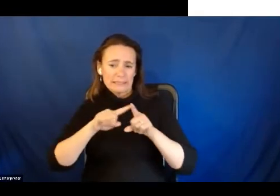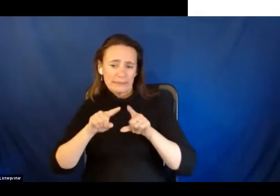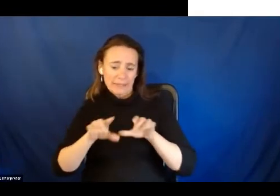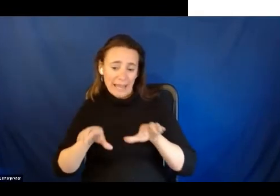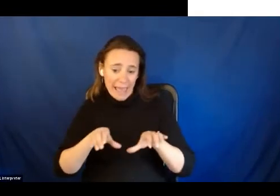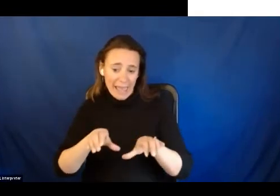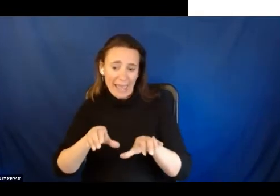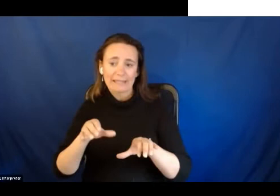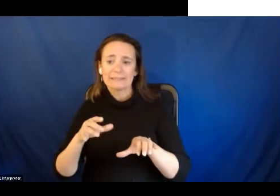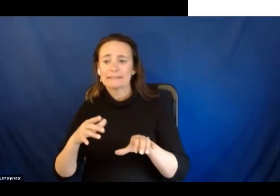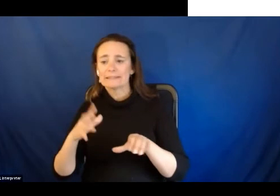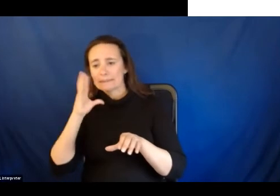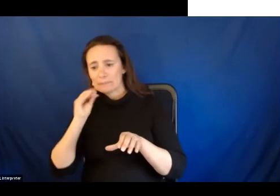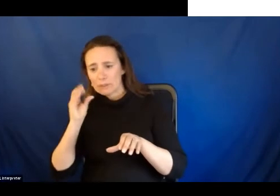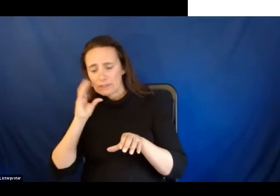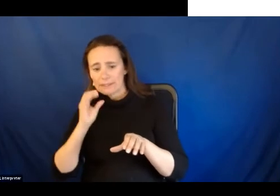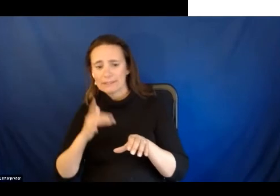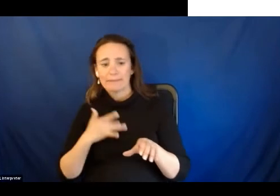and feelings.